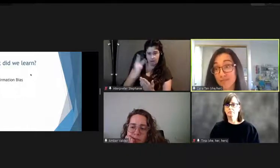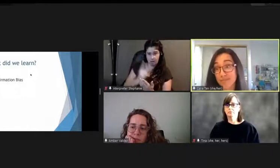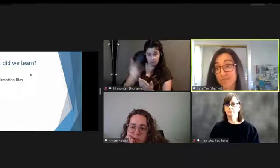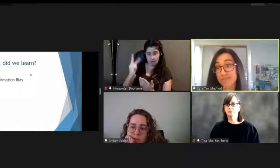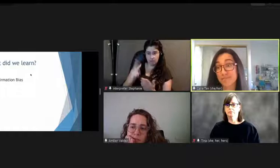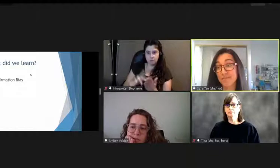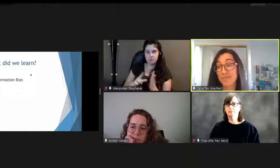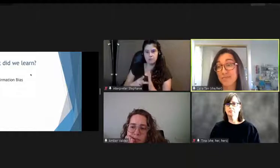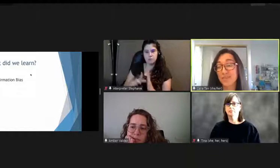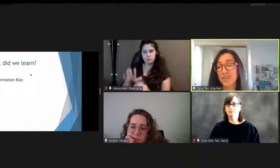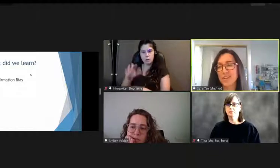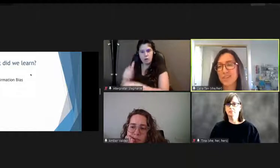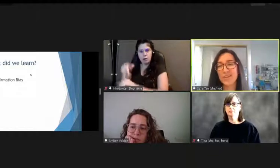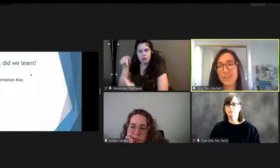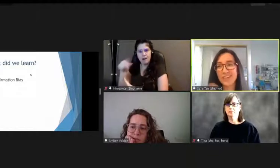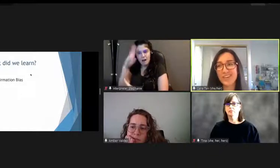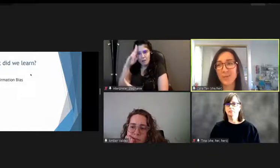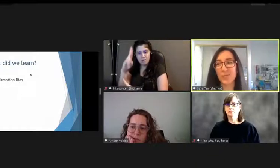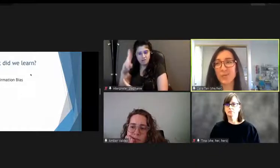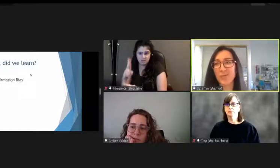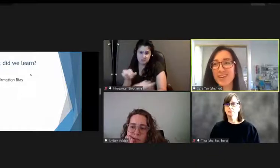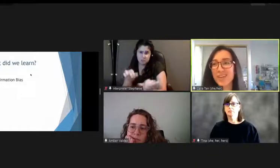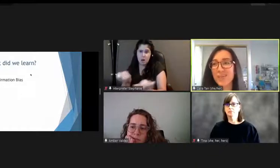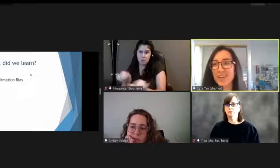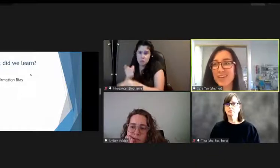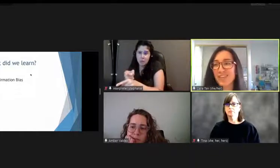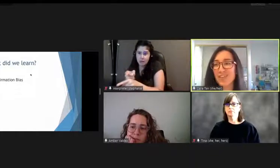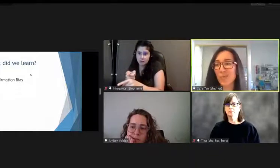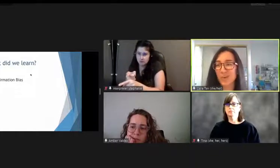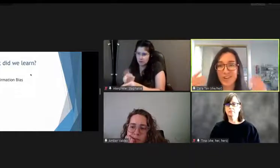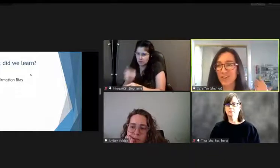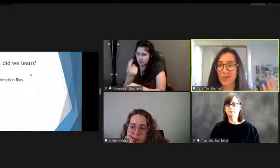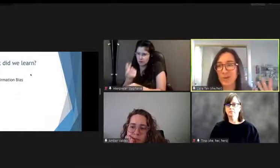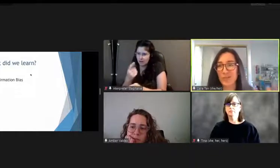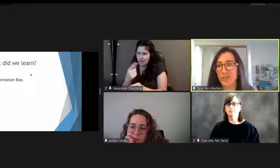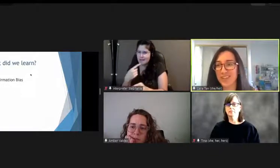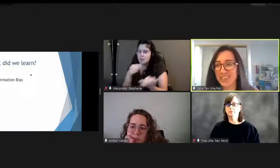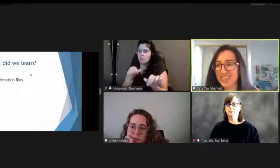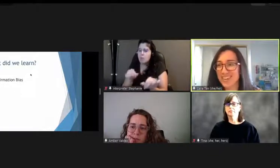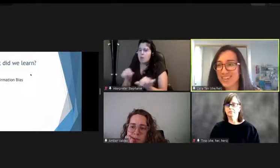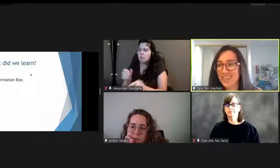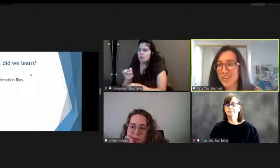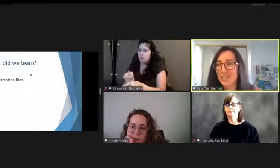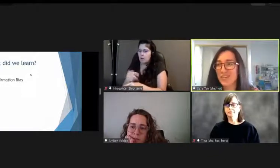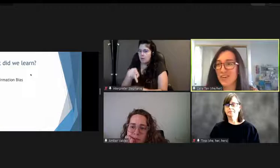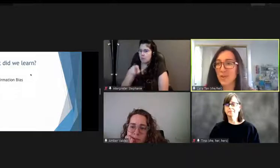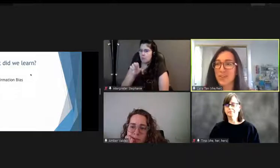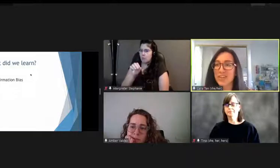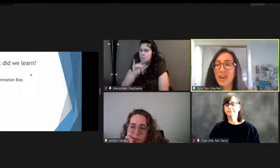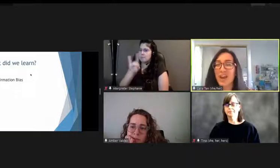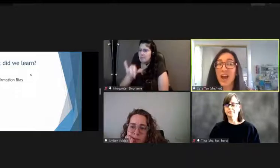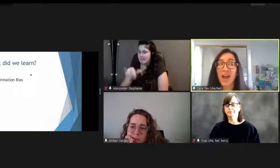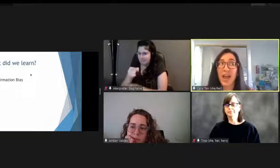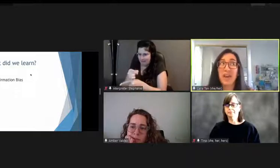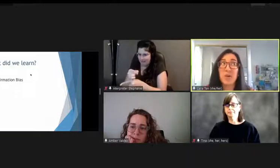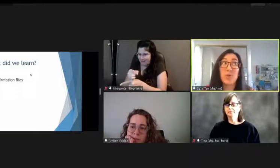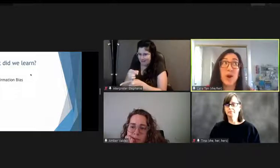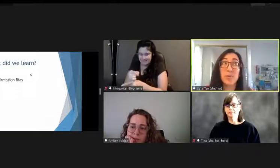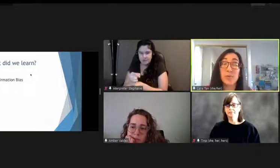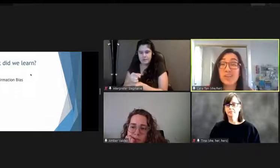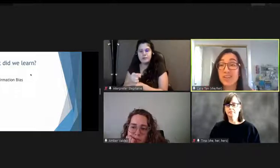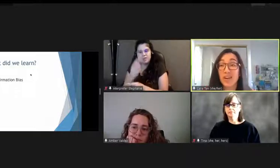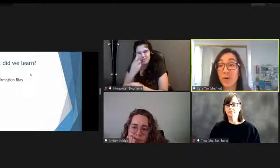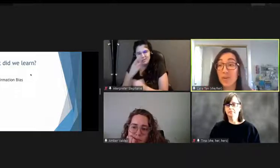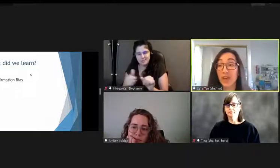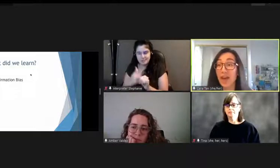right. Now, the reason I say probably is because we're not perfect, right? Humans are not perfect. And I